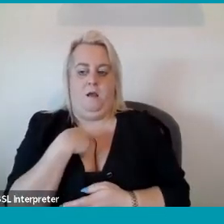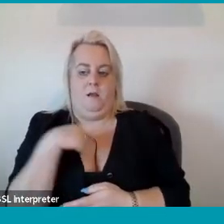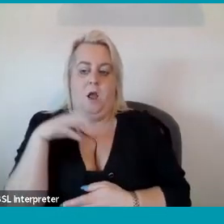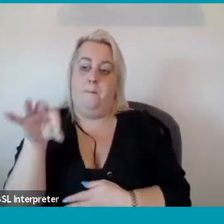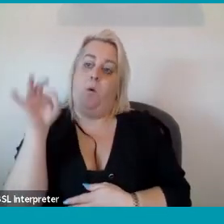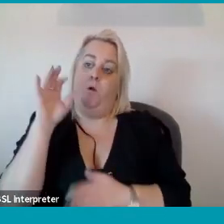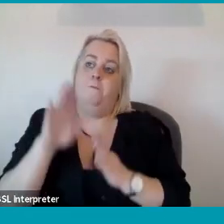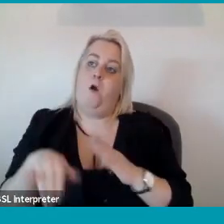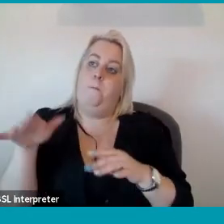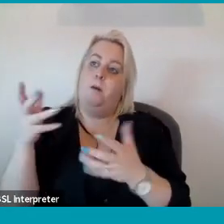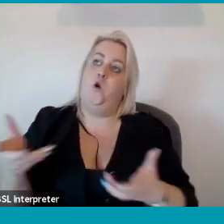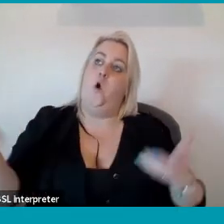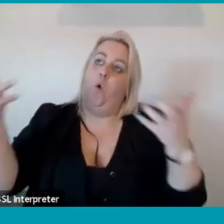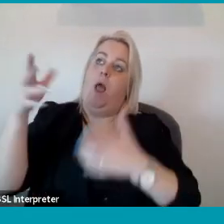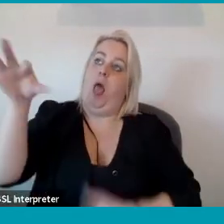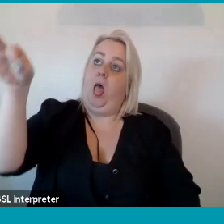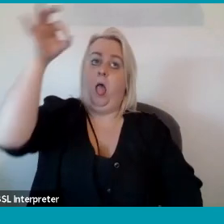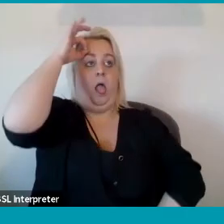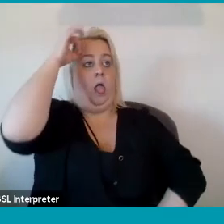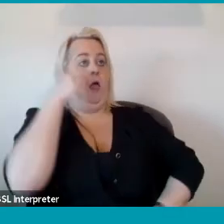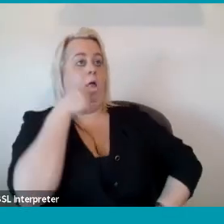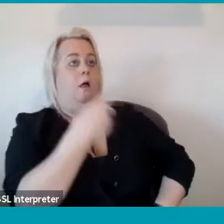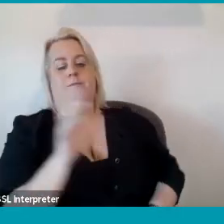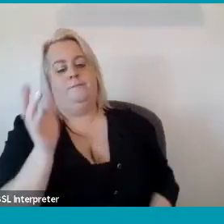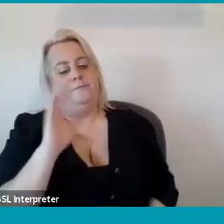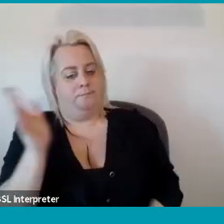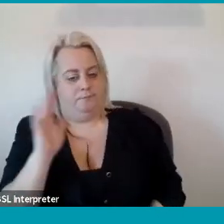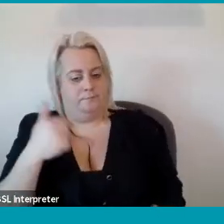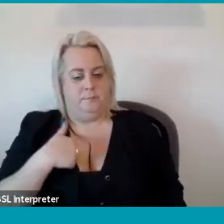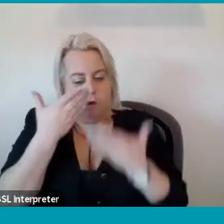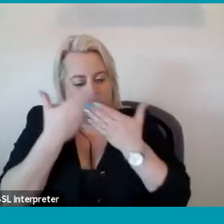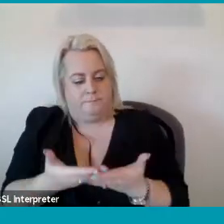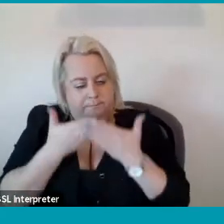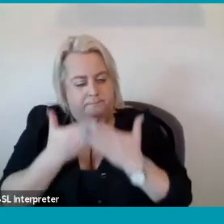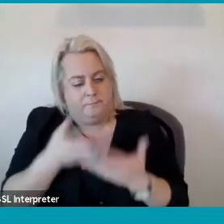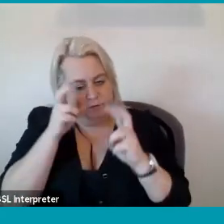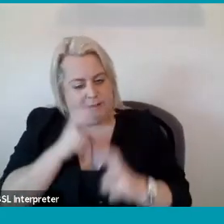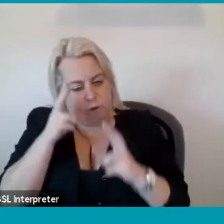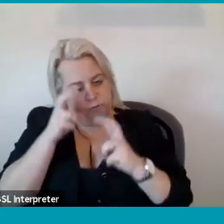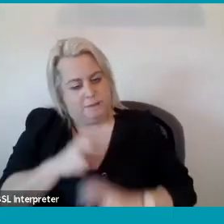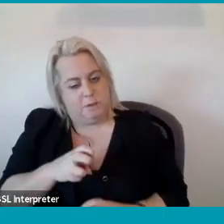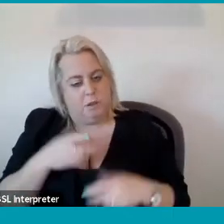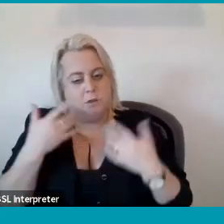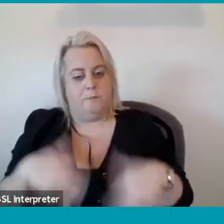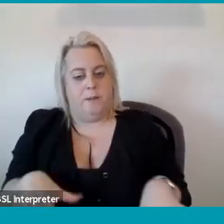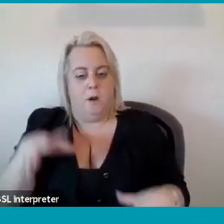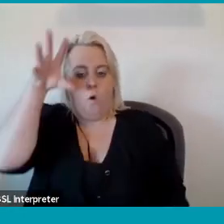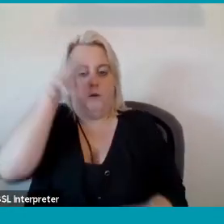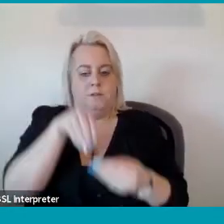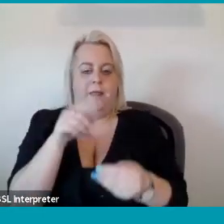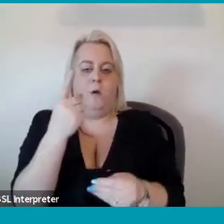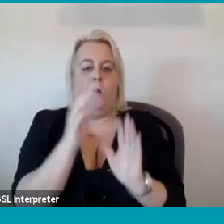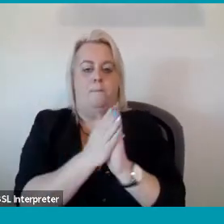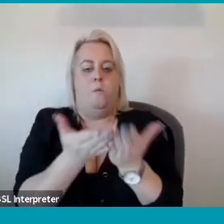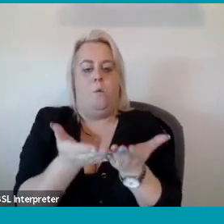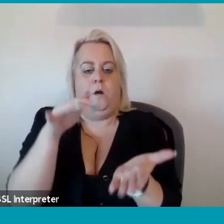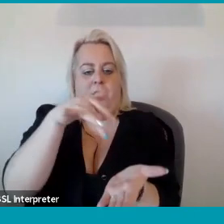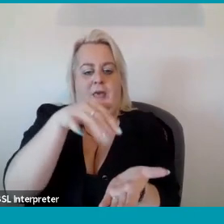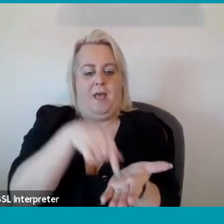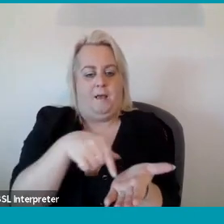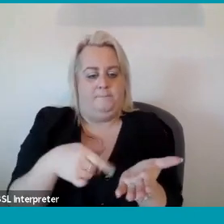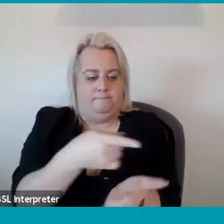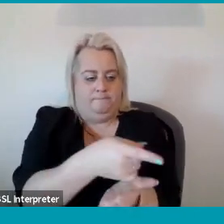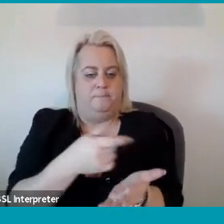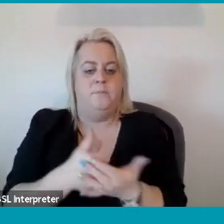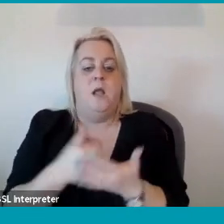studies and research that have been published in different parts of the world at different times, and I've brought them all together in one book. That is